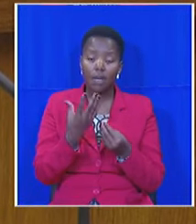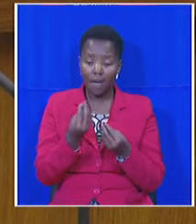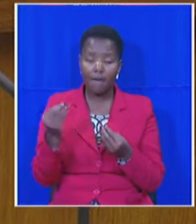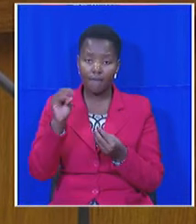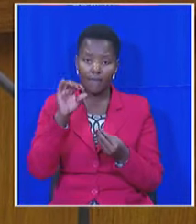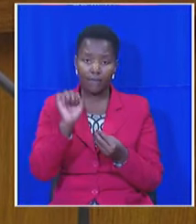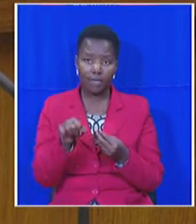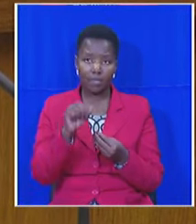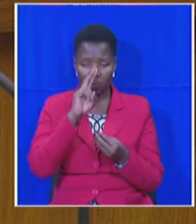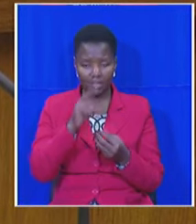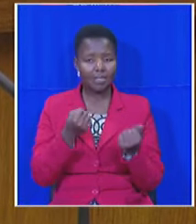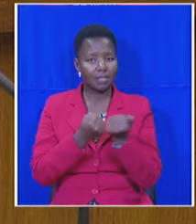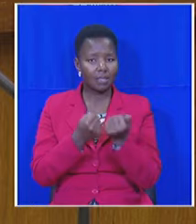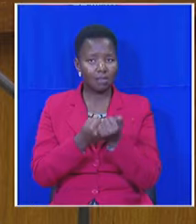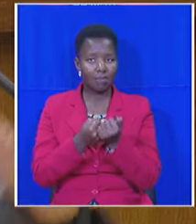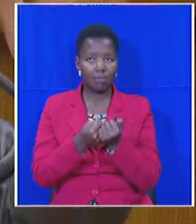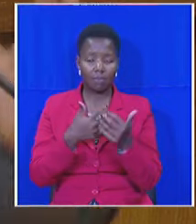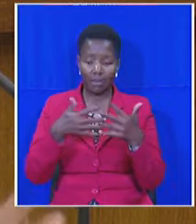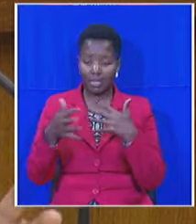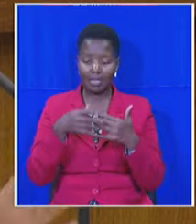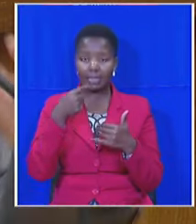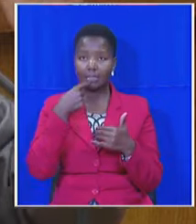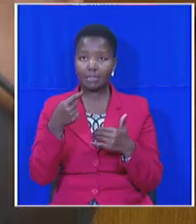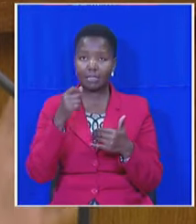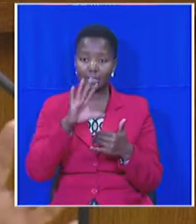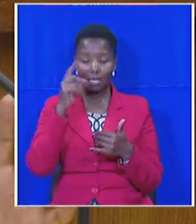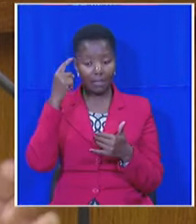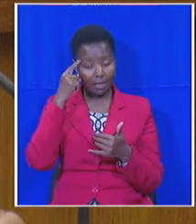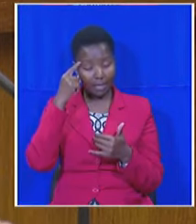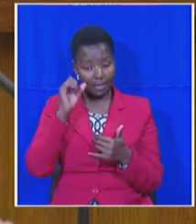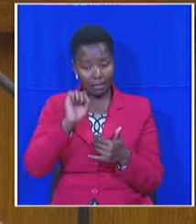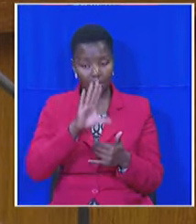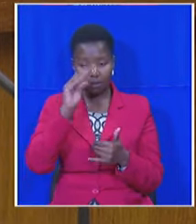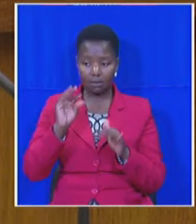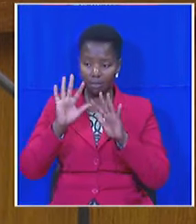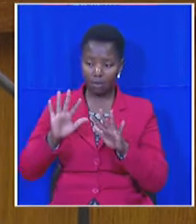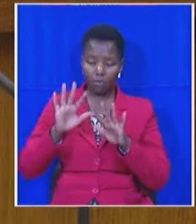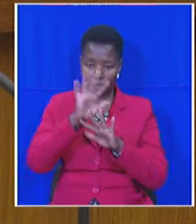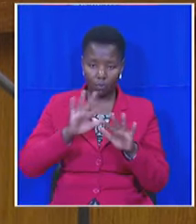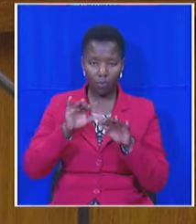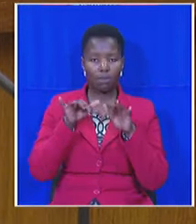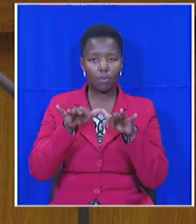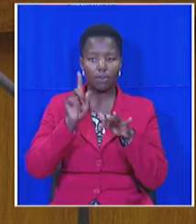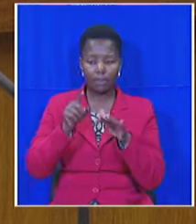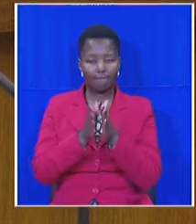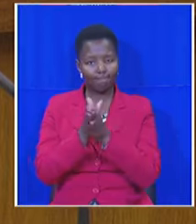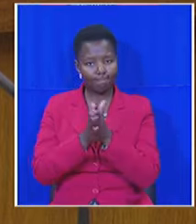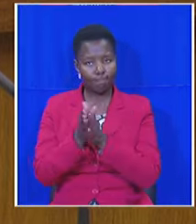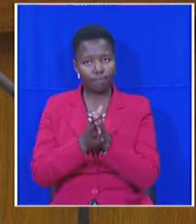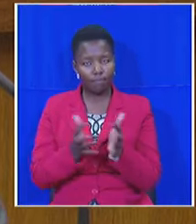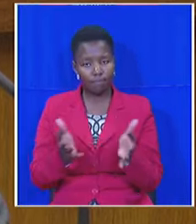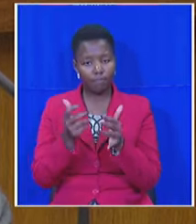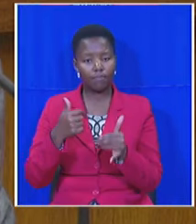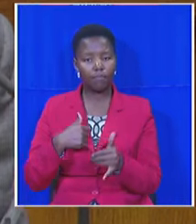it anywhere where it is going to be in the interest of South Africa or our country as a whole, and our people, we must encourage it. So the National